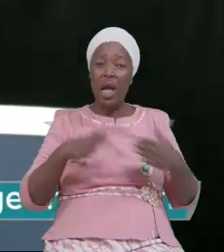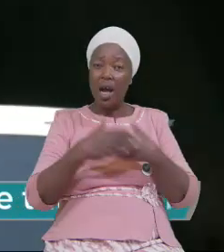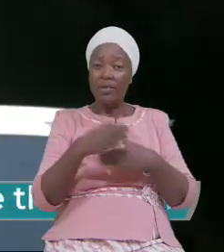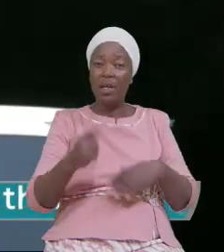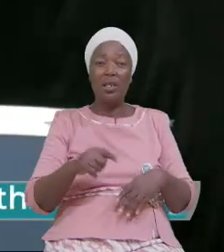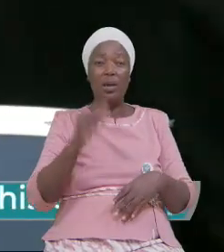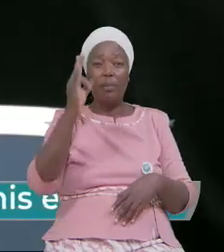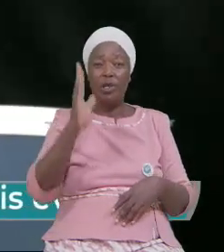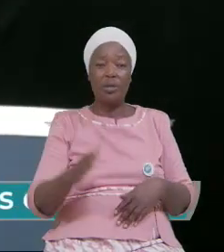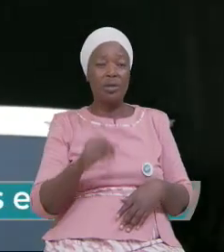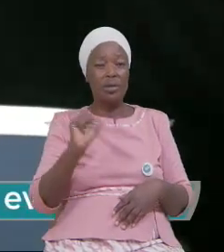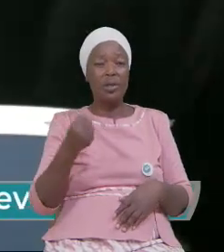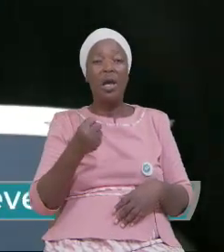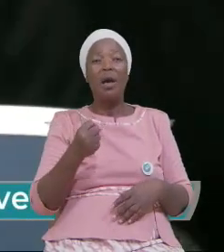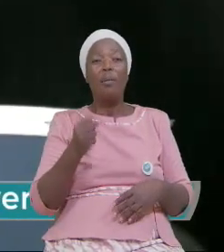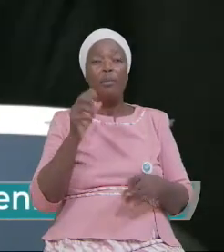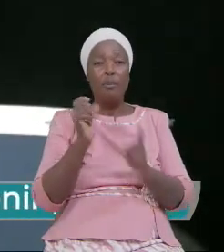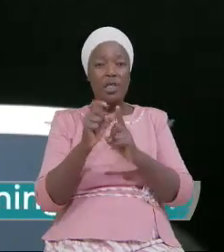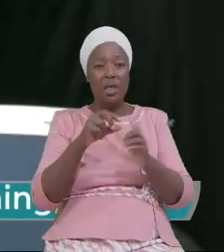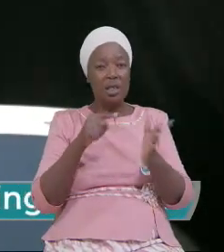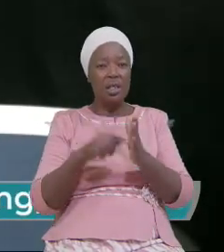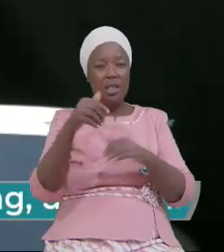evening, there is a link,